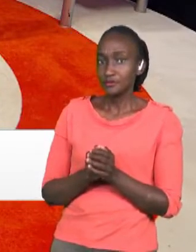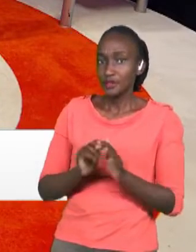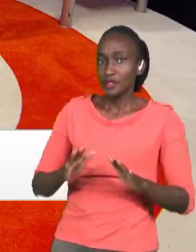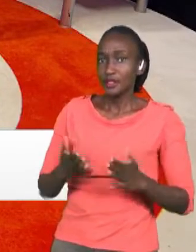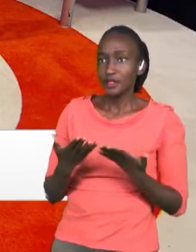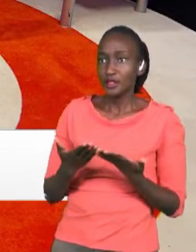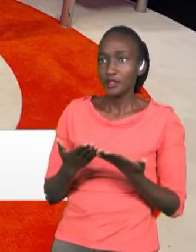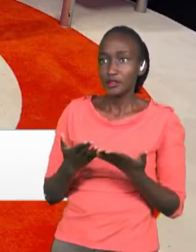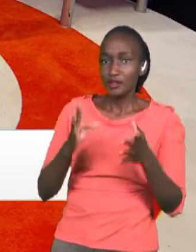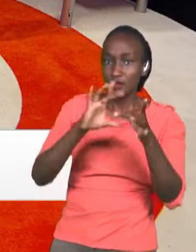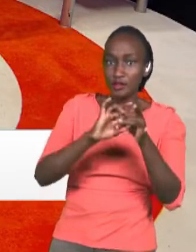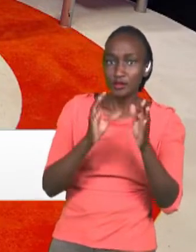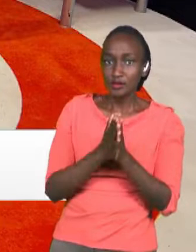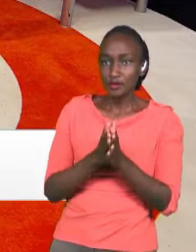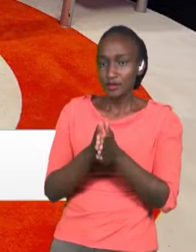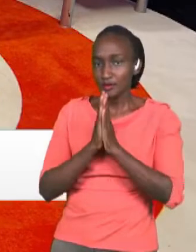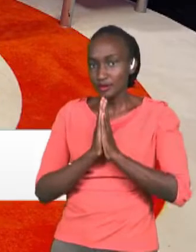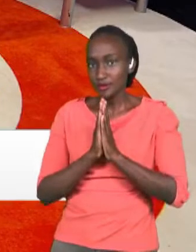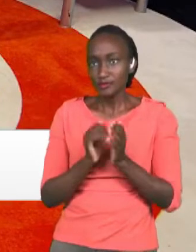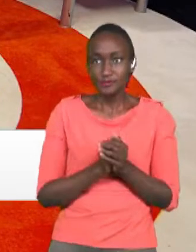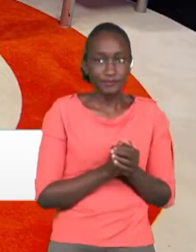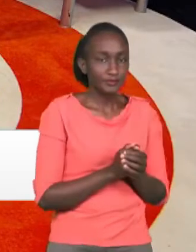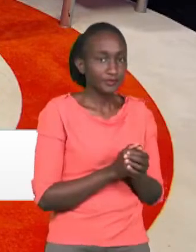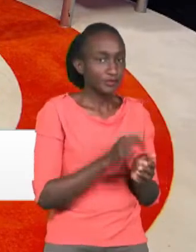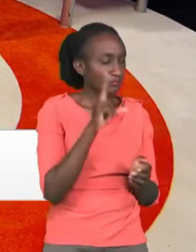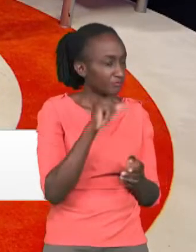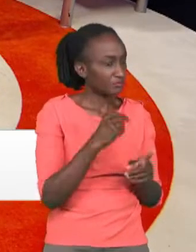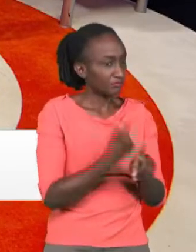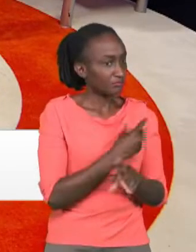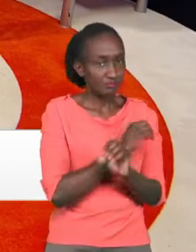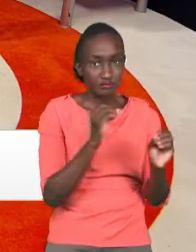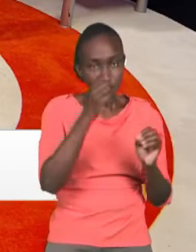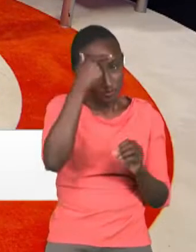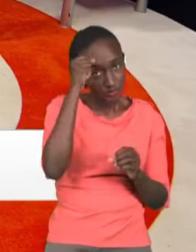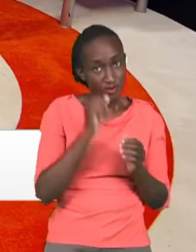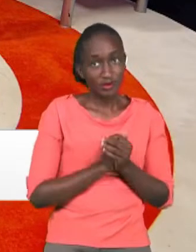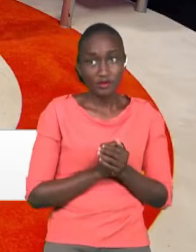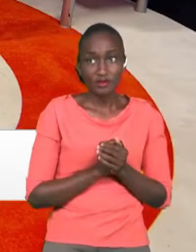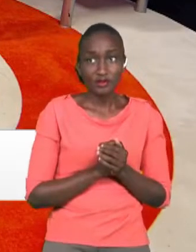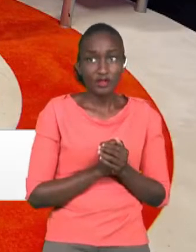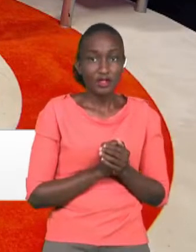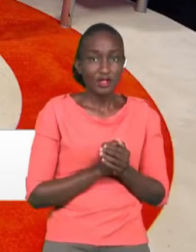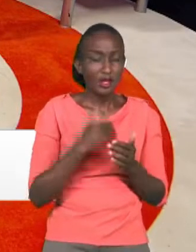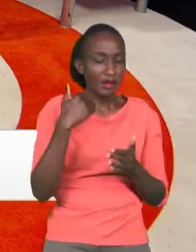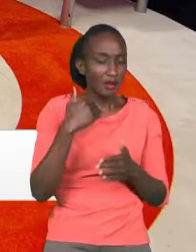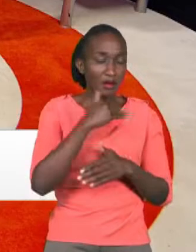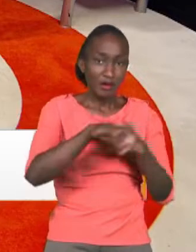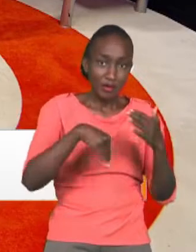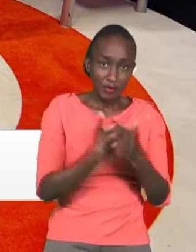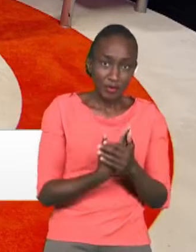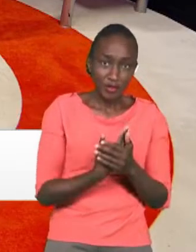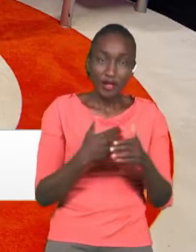how does this coincide with your faith? Is there a clash? No, there's no clash at all, because I'm so well connected, you